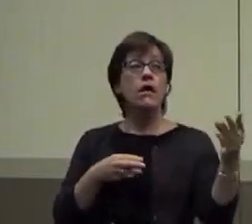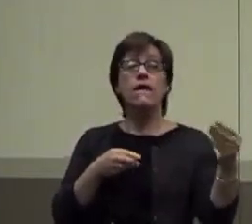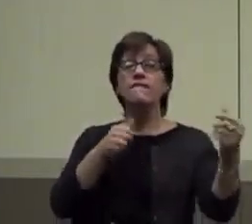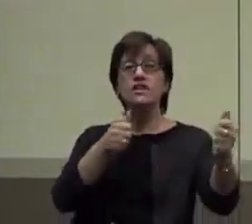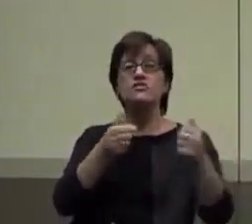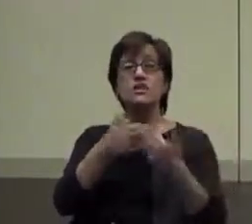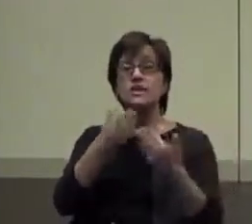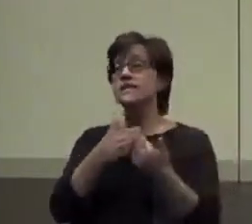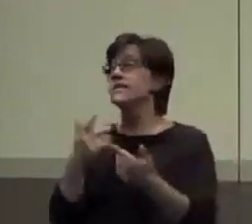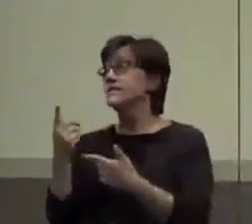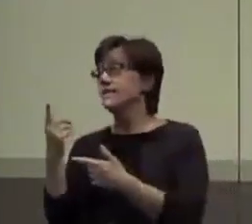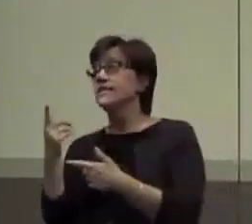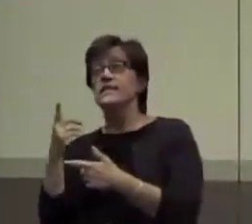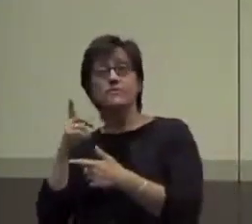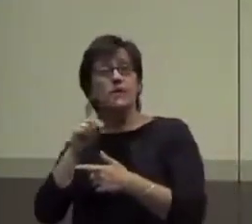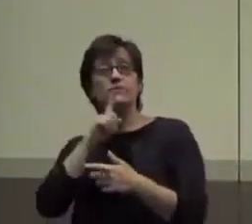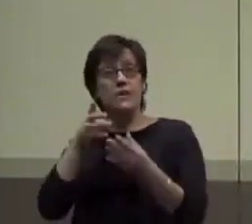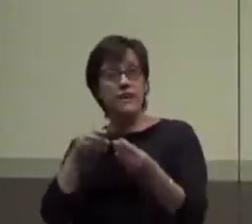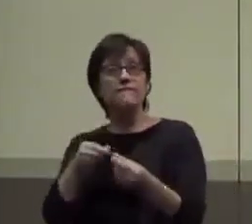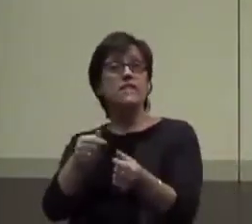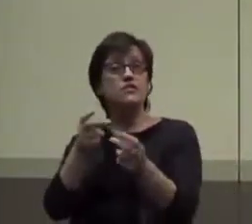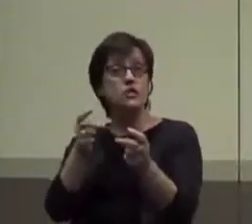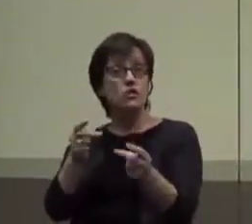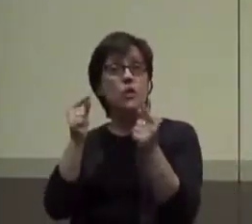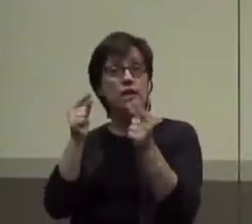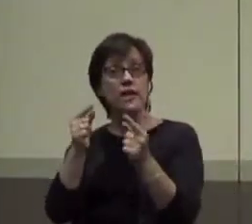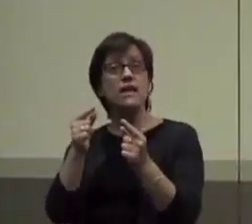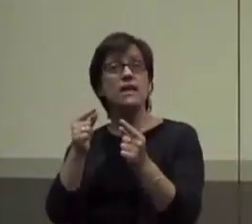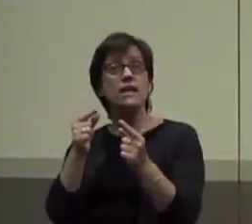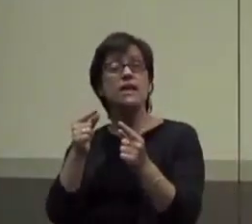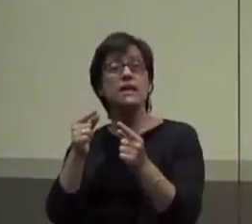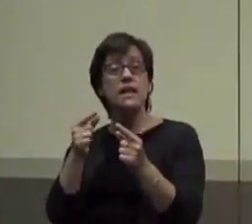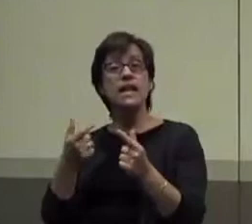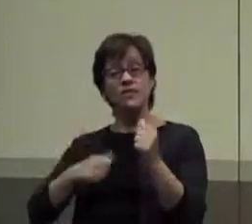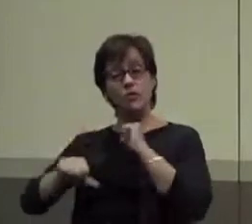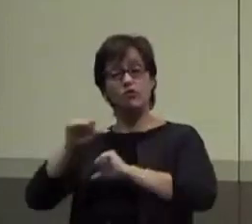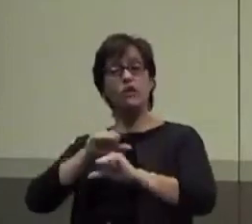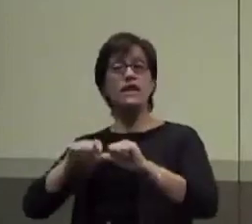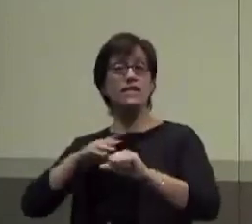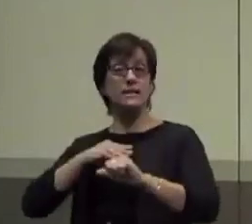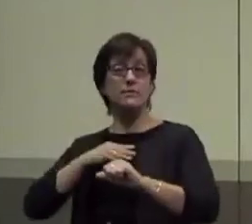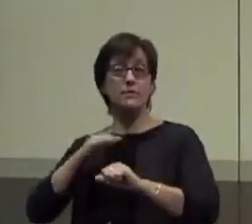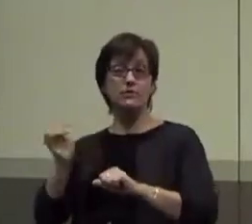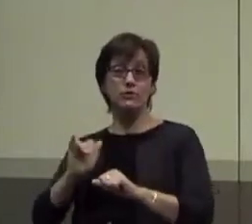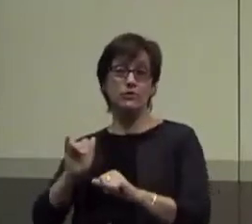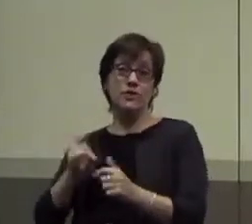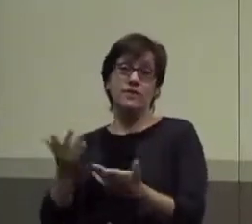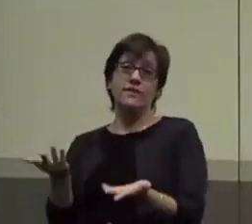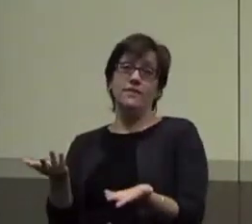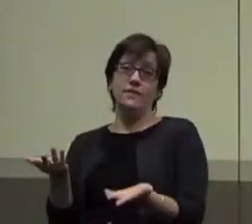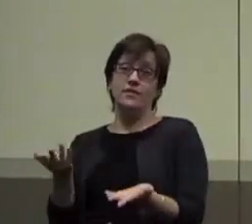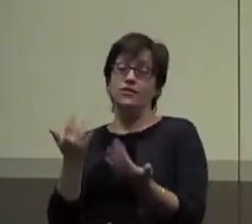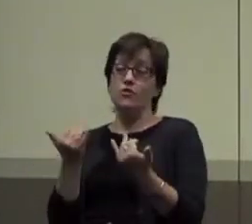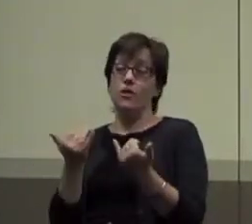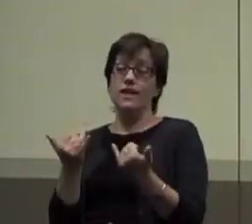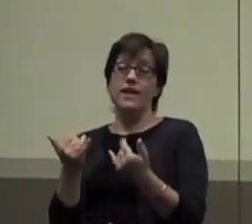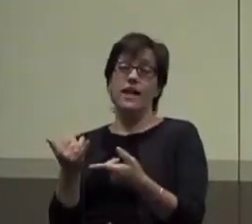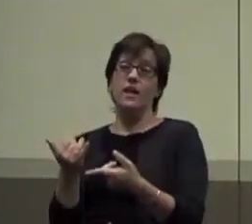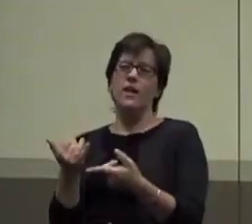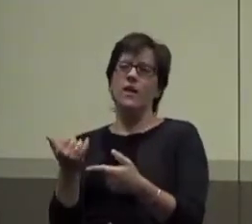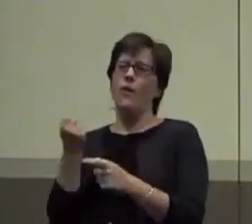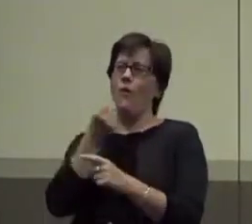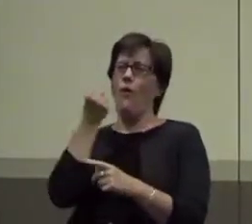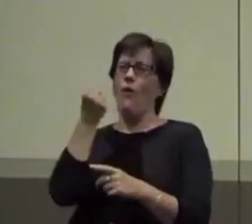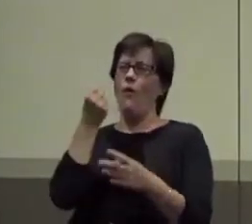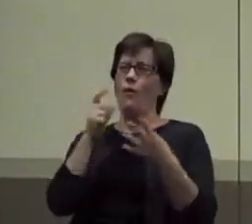Matches the function, efficient, and then, of course, socially acceptable, right? So right now, we'll keep that